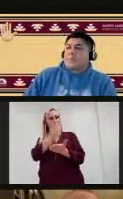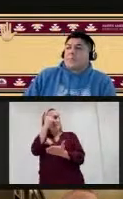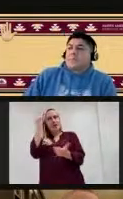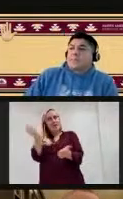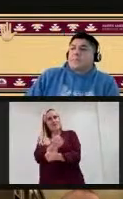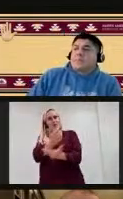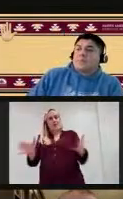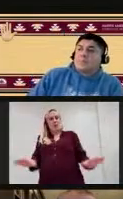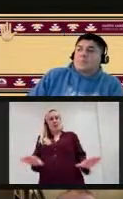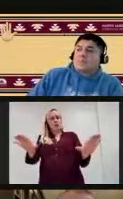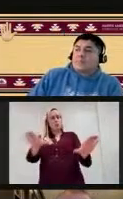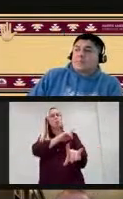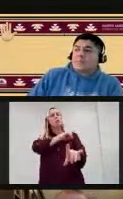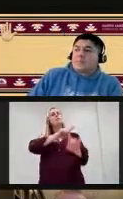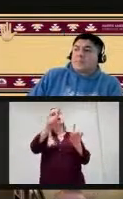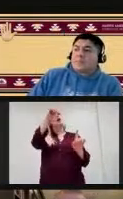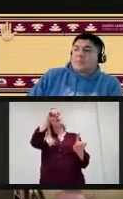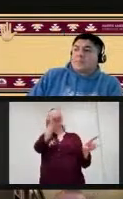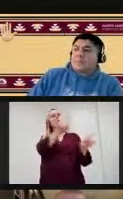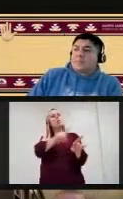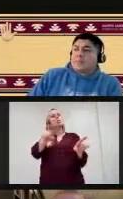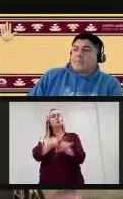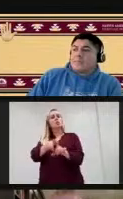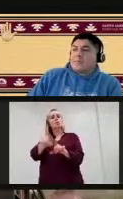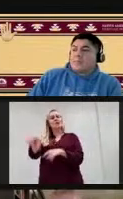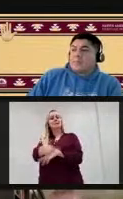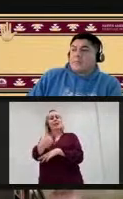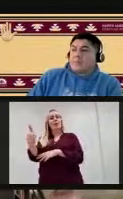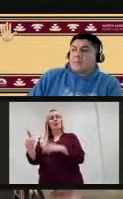I think there is also other